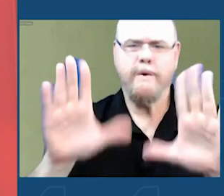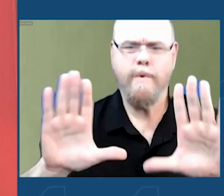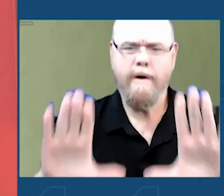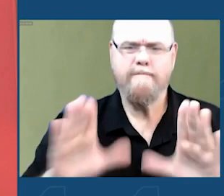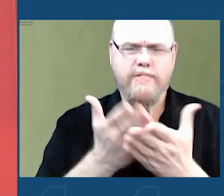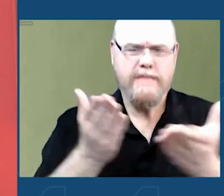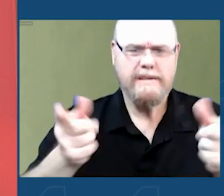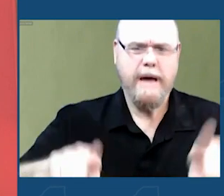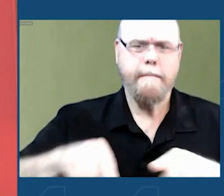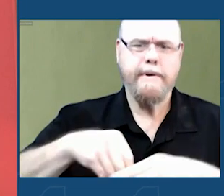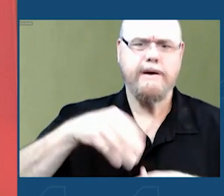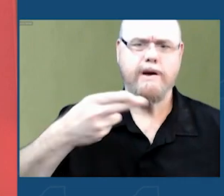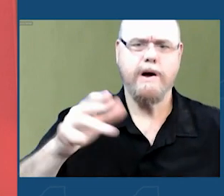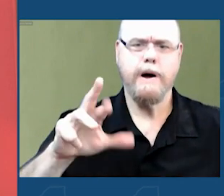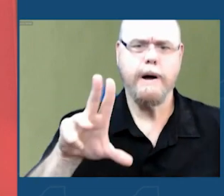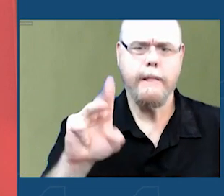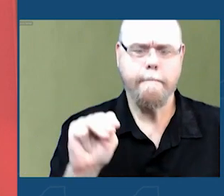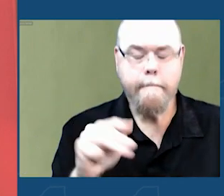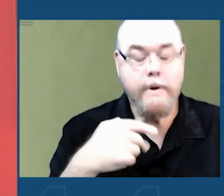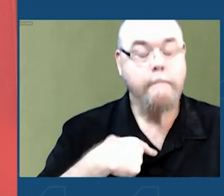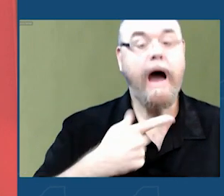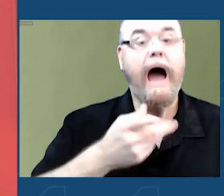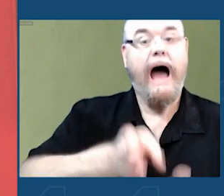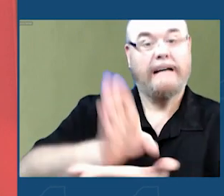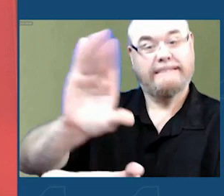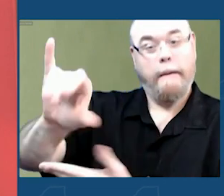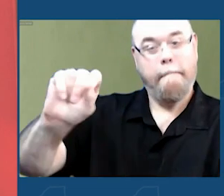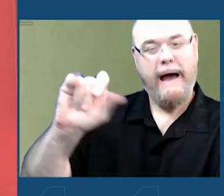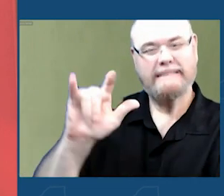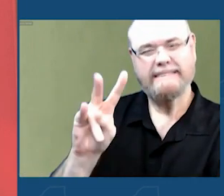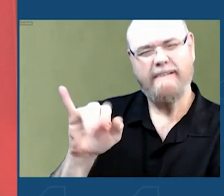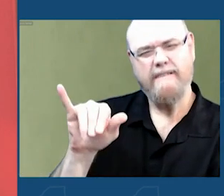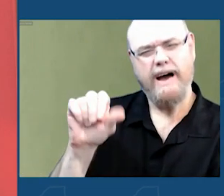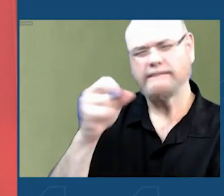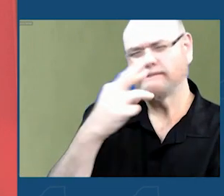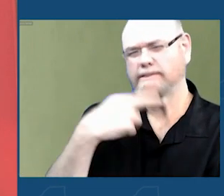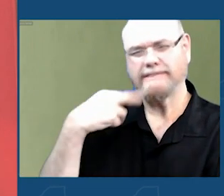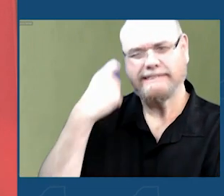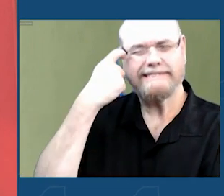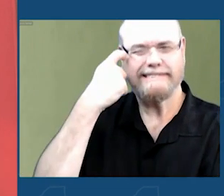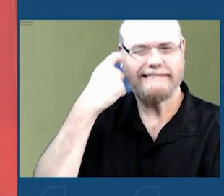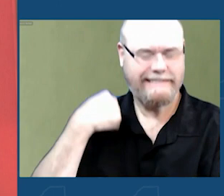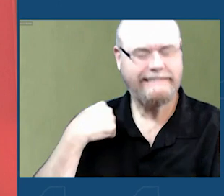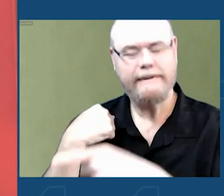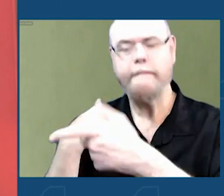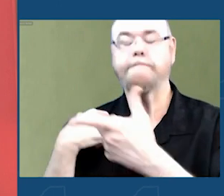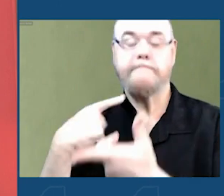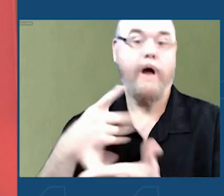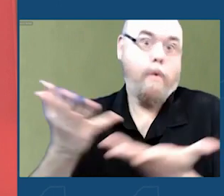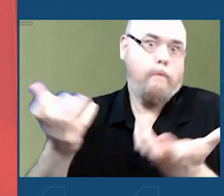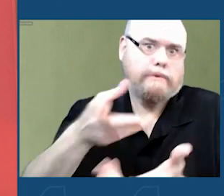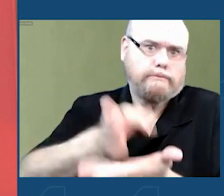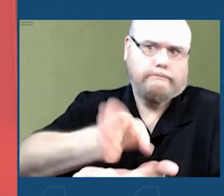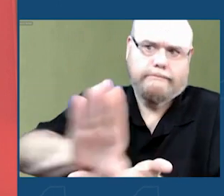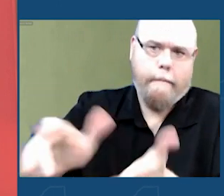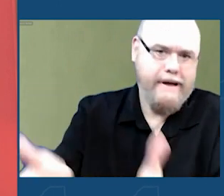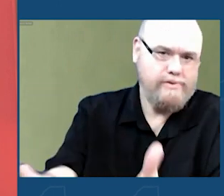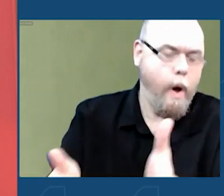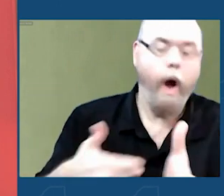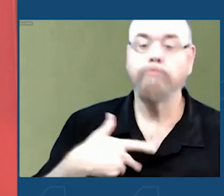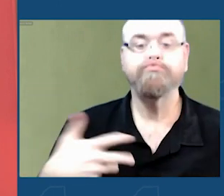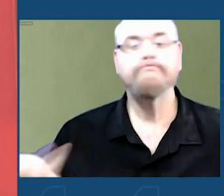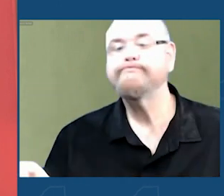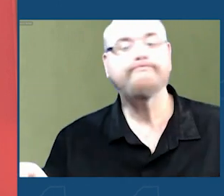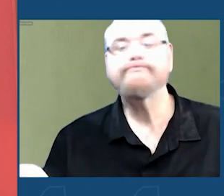this. I stopped at Sylvia's not that long ago. I thought I could say hi to some locals. Don't bother. There's nobody